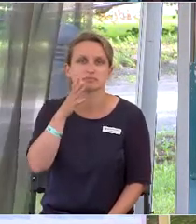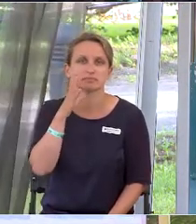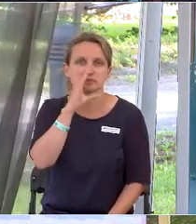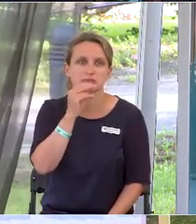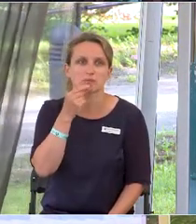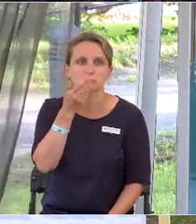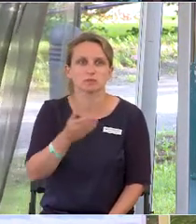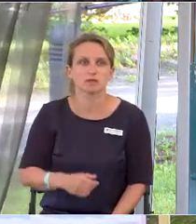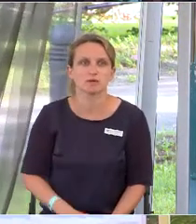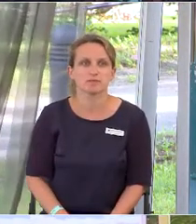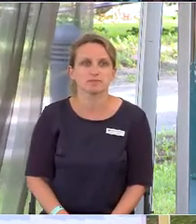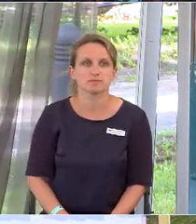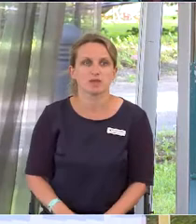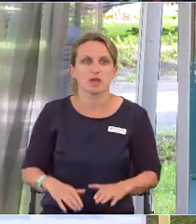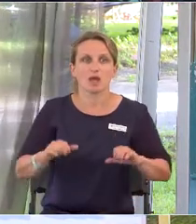And please, when you